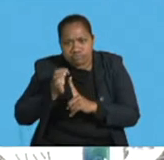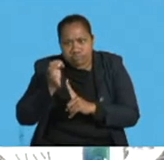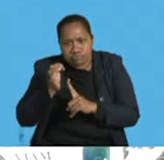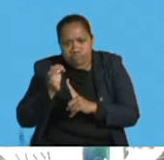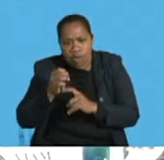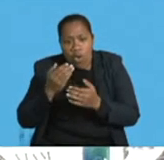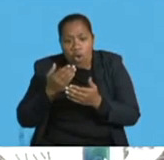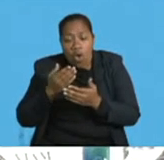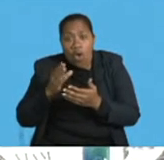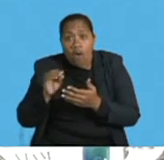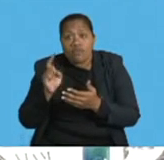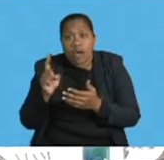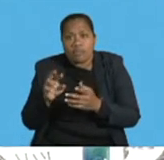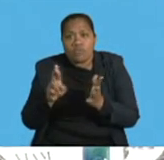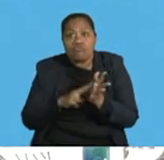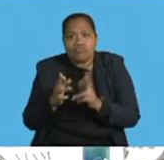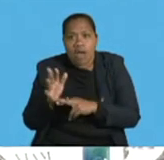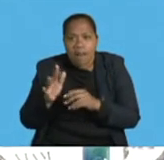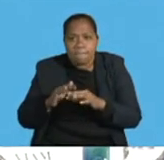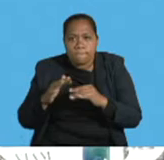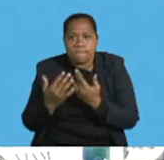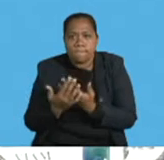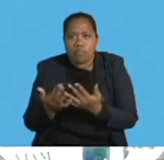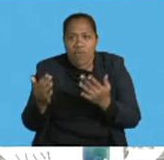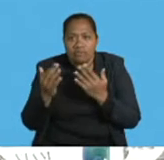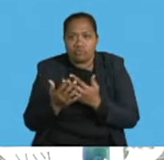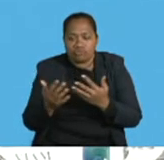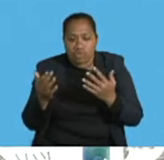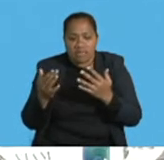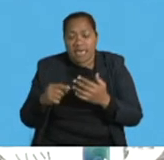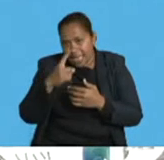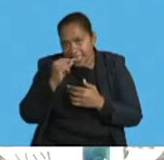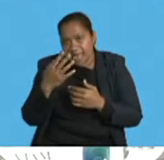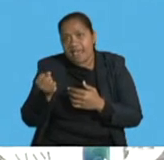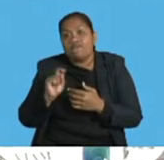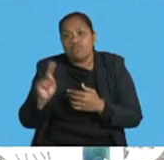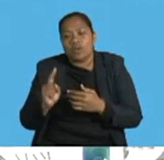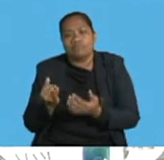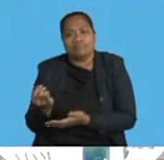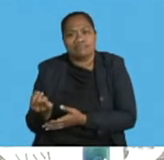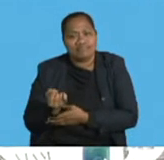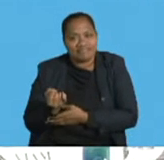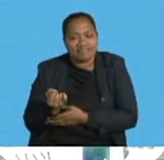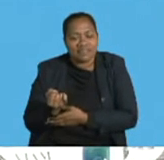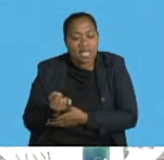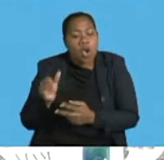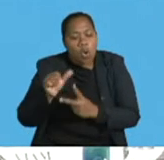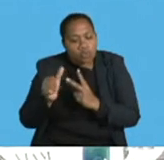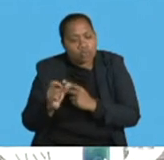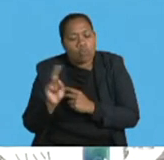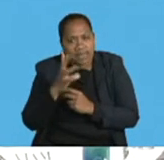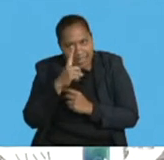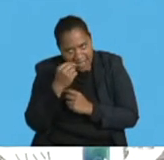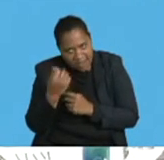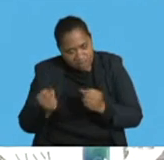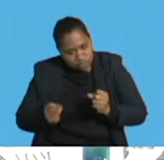rural population and generate supplementary income. It can also open opportunities